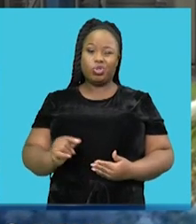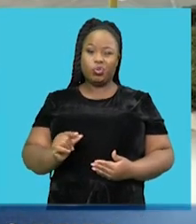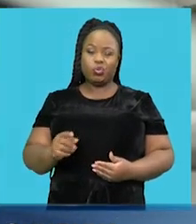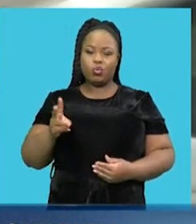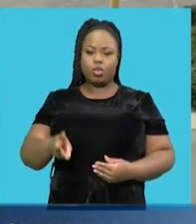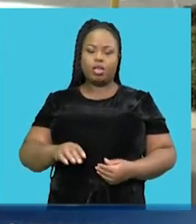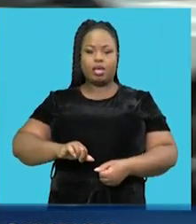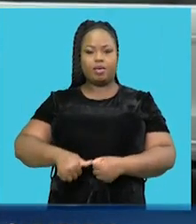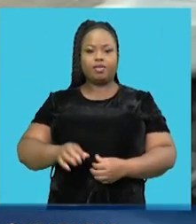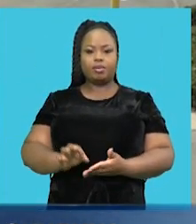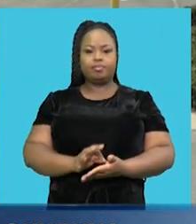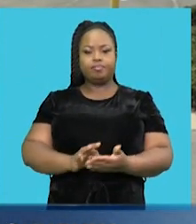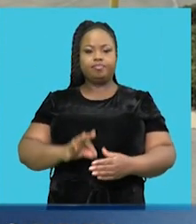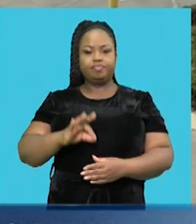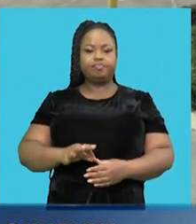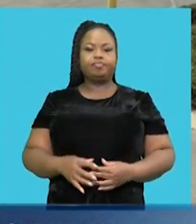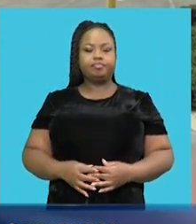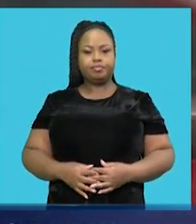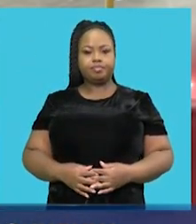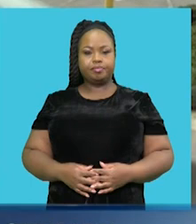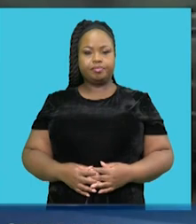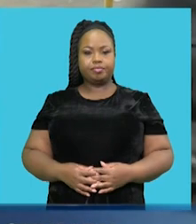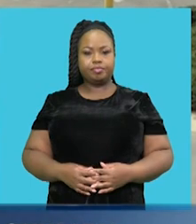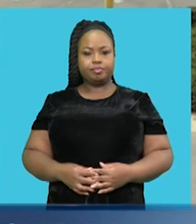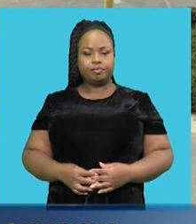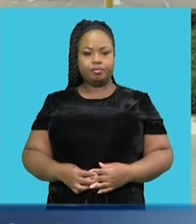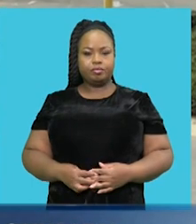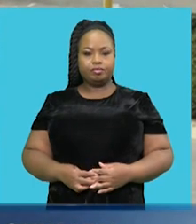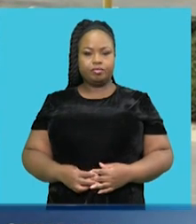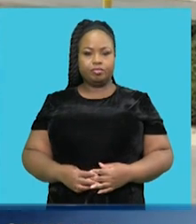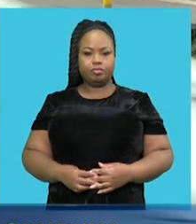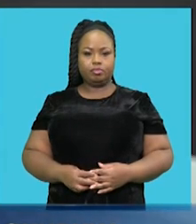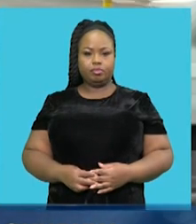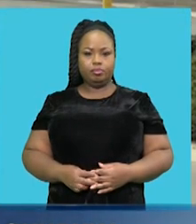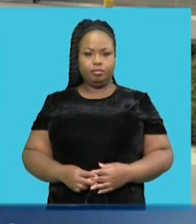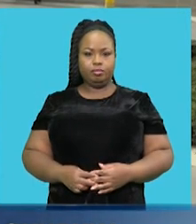dule u ketulgazwe longge nuleifundazwe ez ntapen iza sovetoo tv gubiko mkondisi myenin